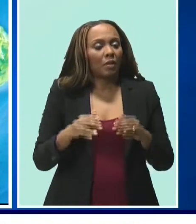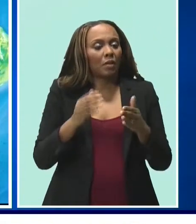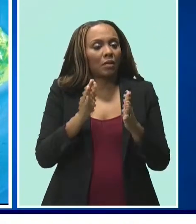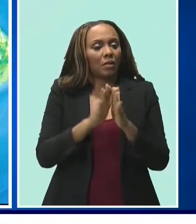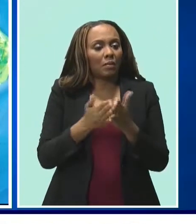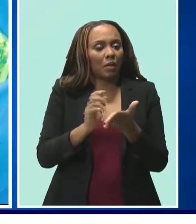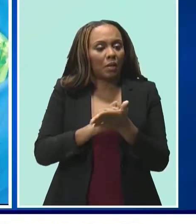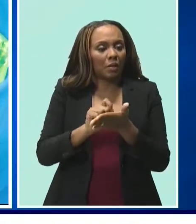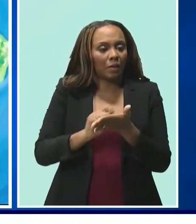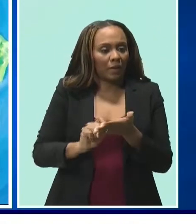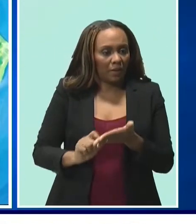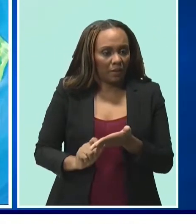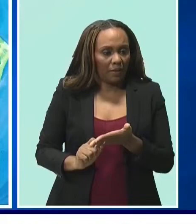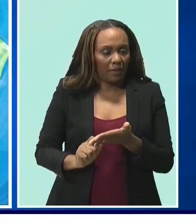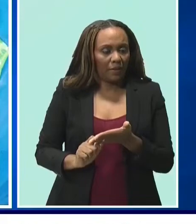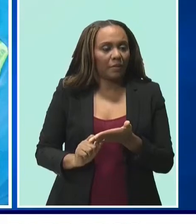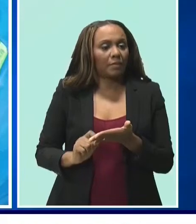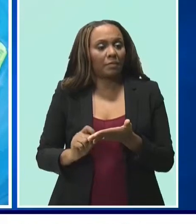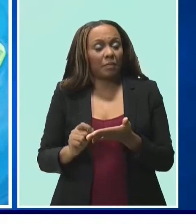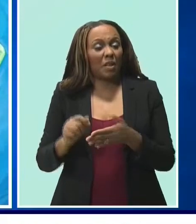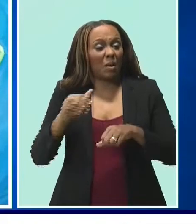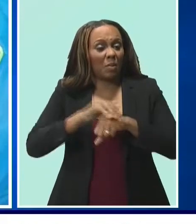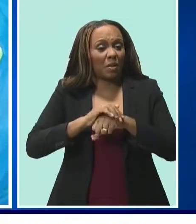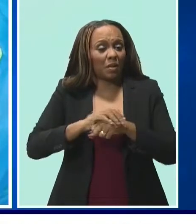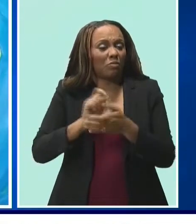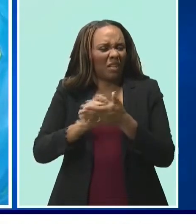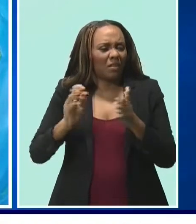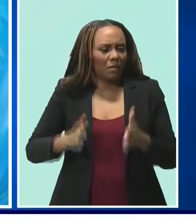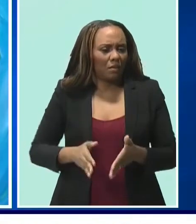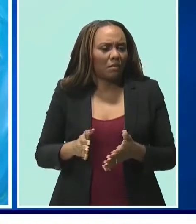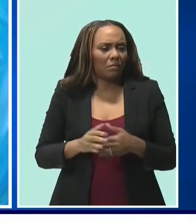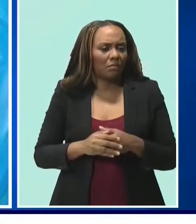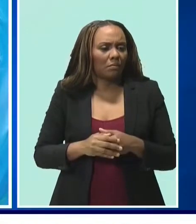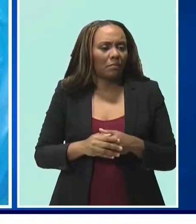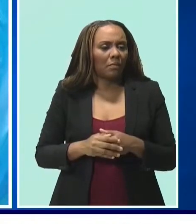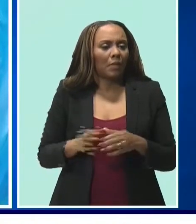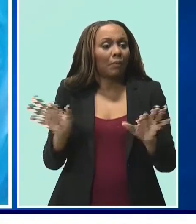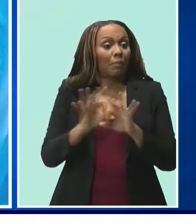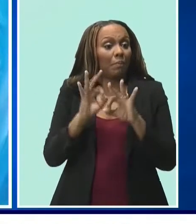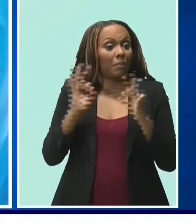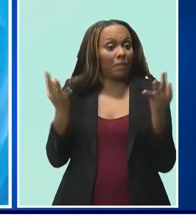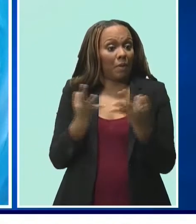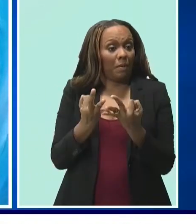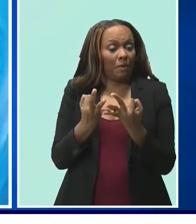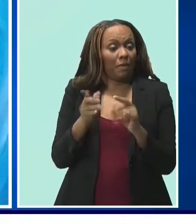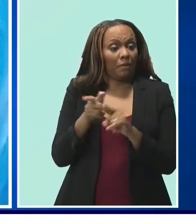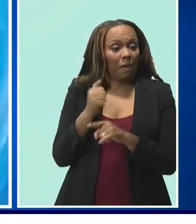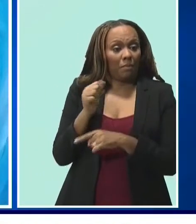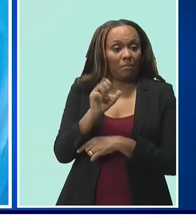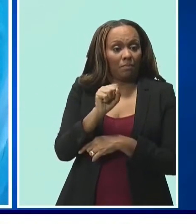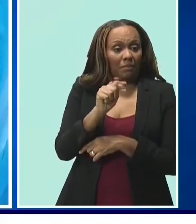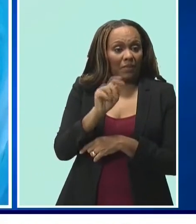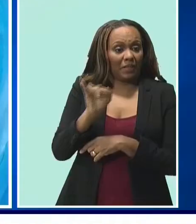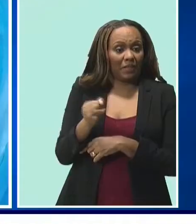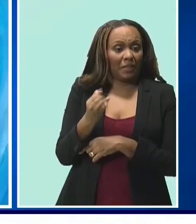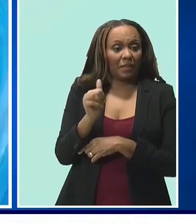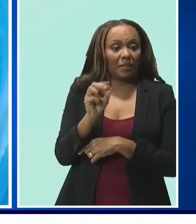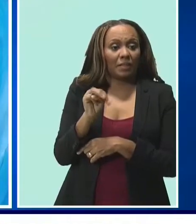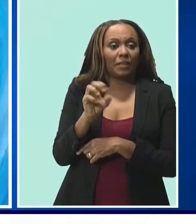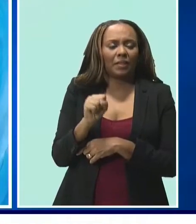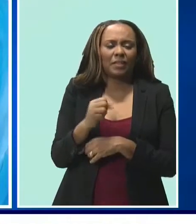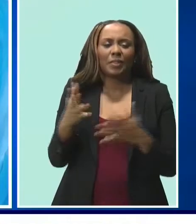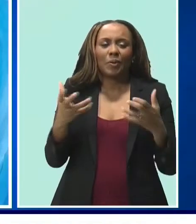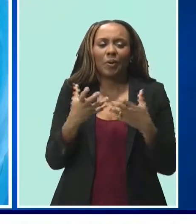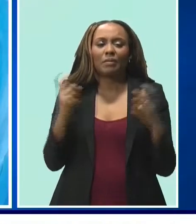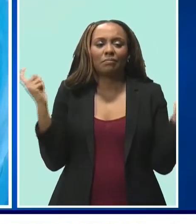teacup and saucer. The book is written by British author Joyce Osei, and with family hailing from the parish of St. James, she